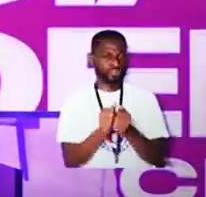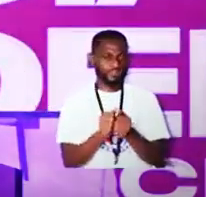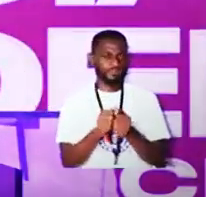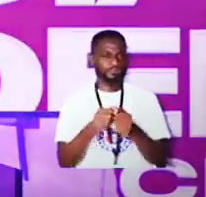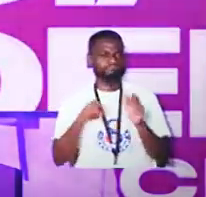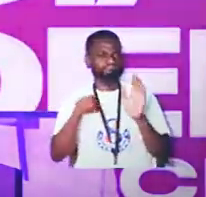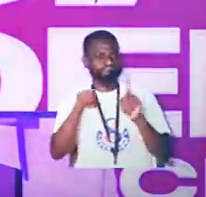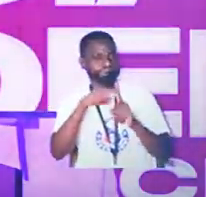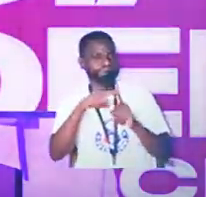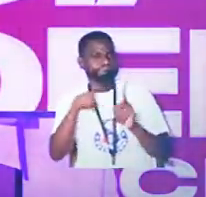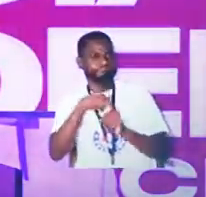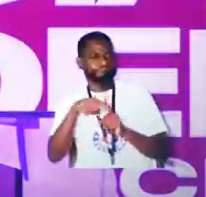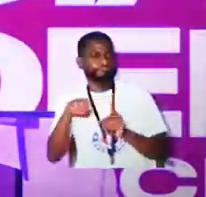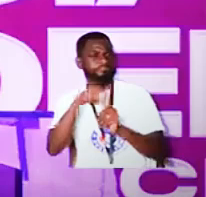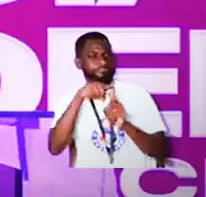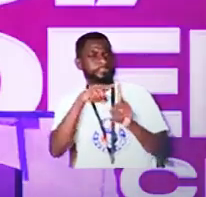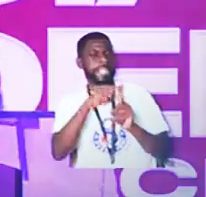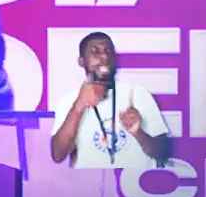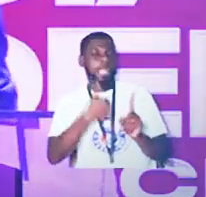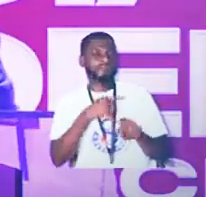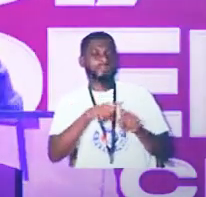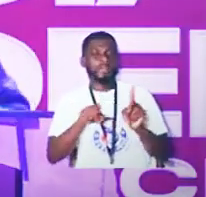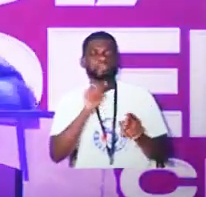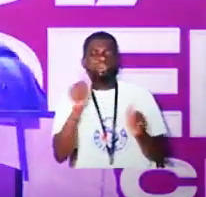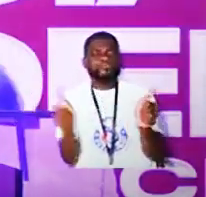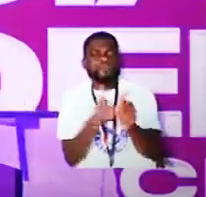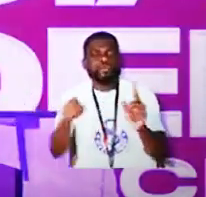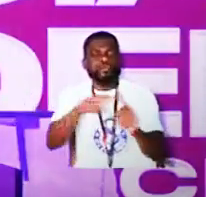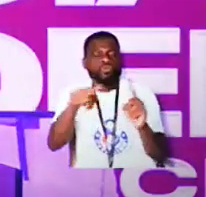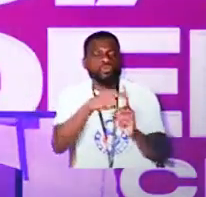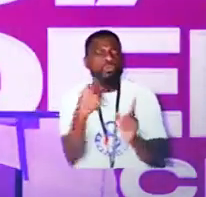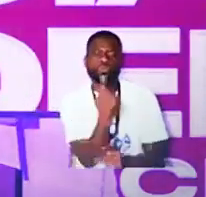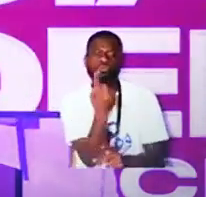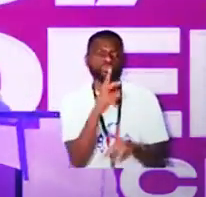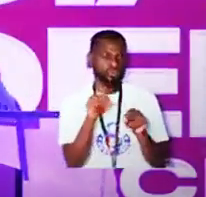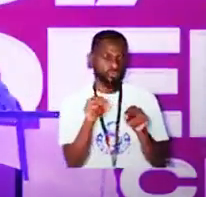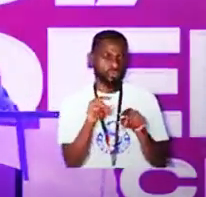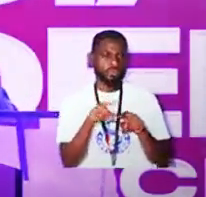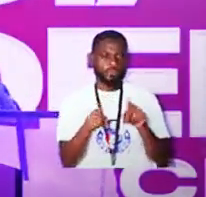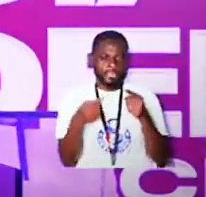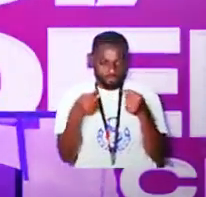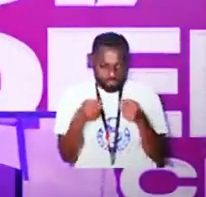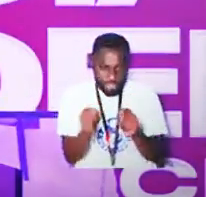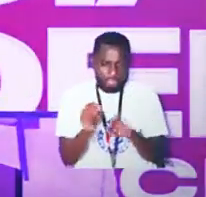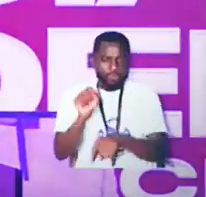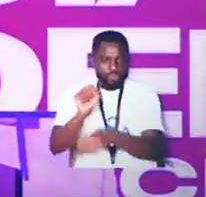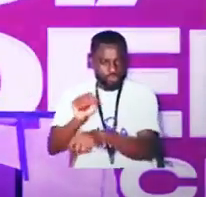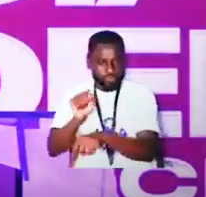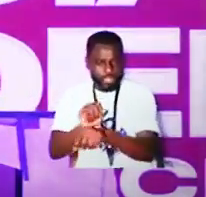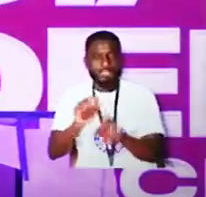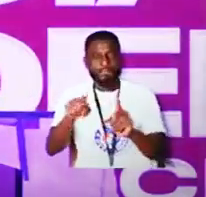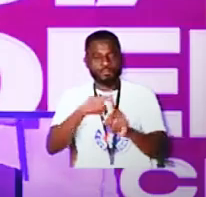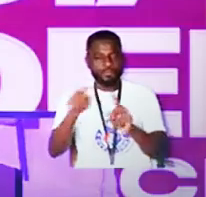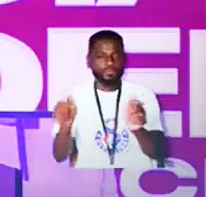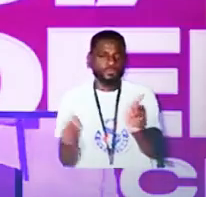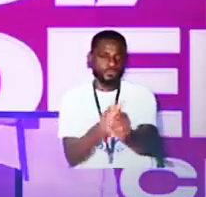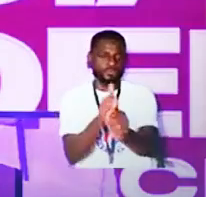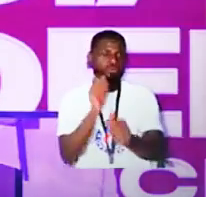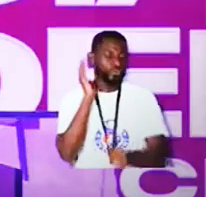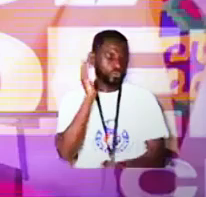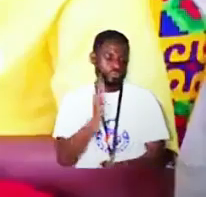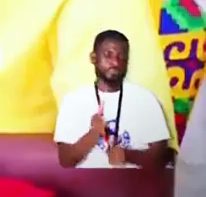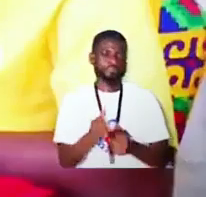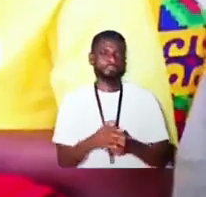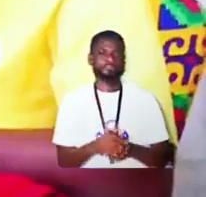don't let us go after the privileges first. Let us lead. And the privileges will also come and find